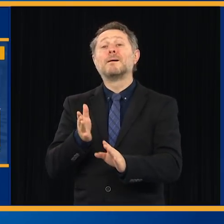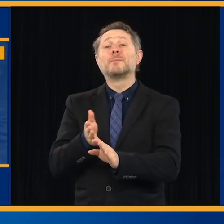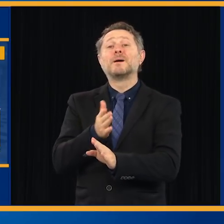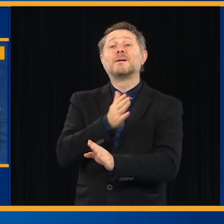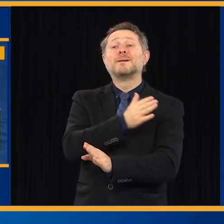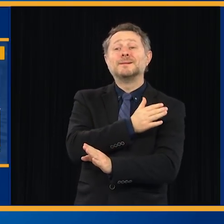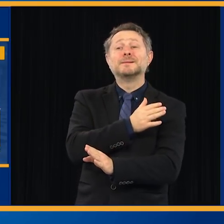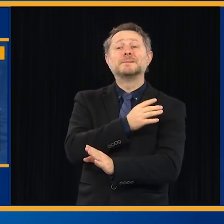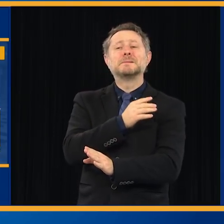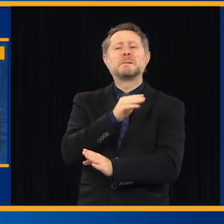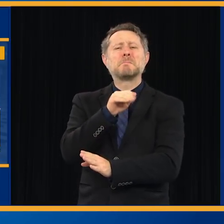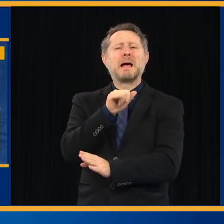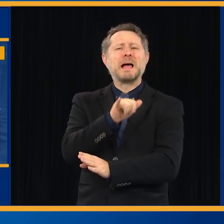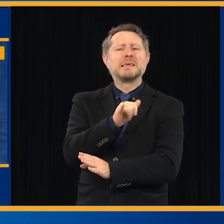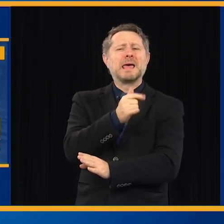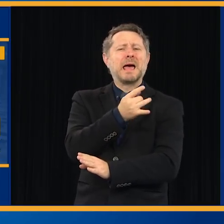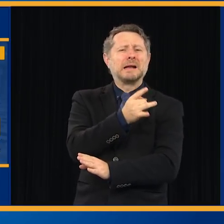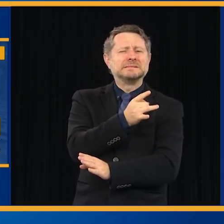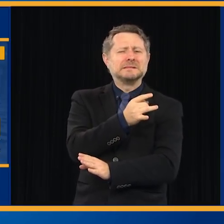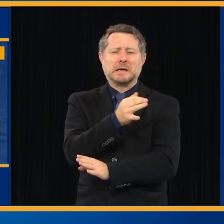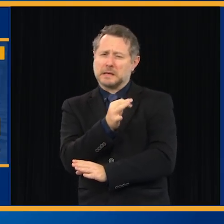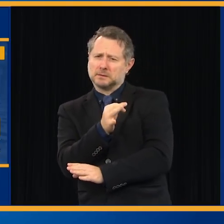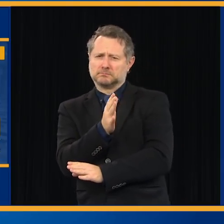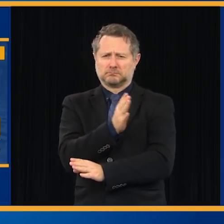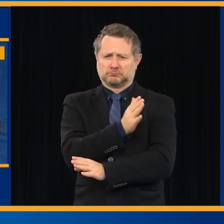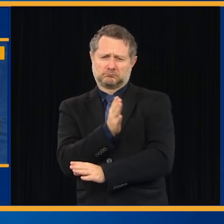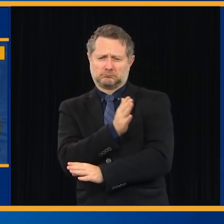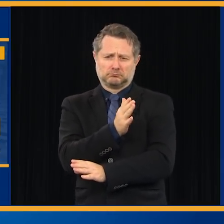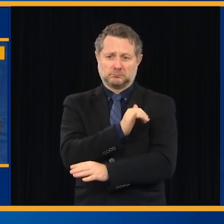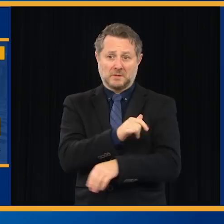see where to get near that number.